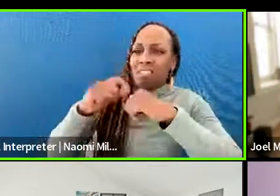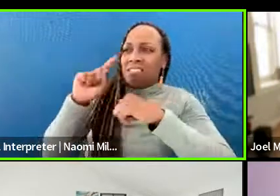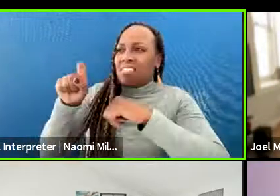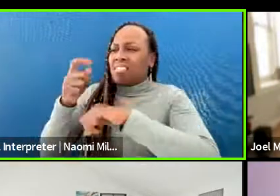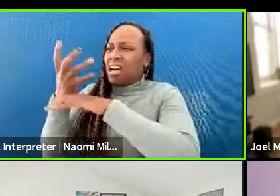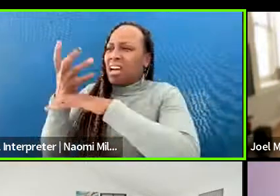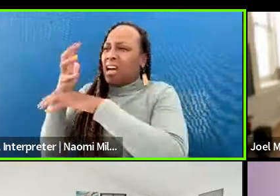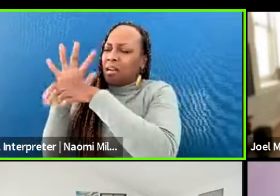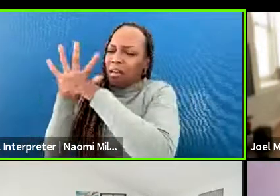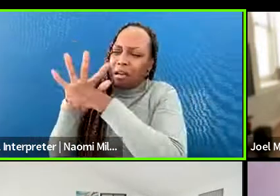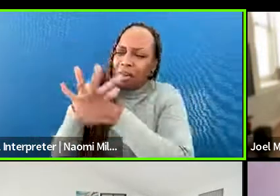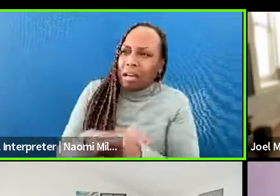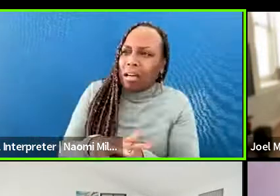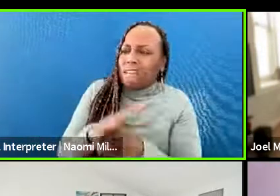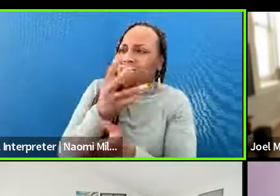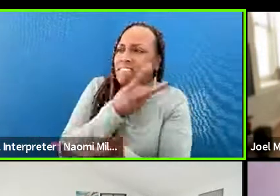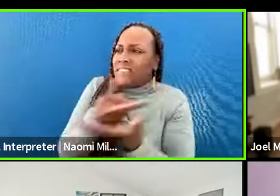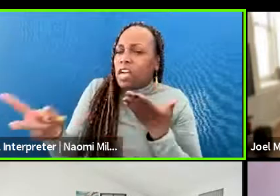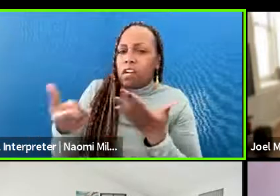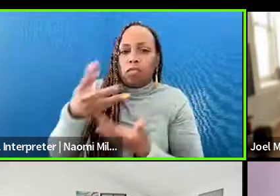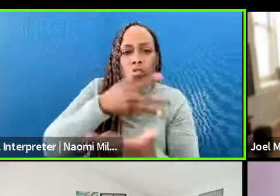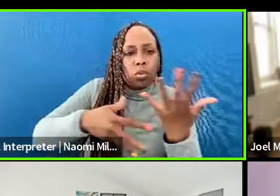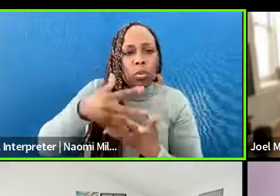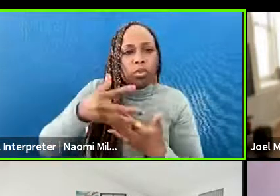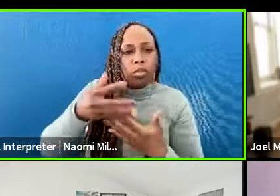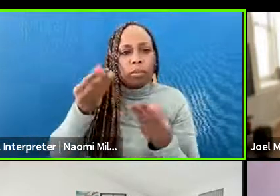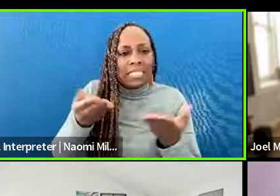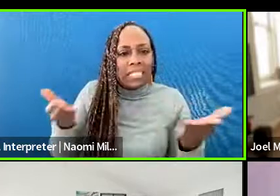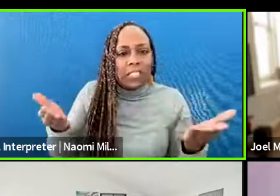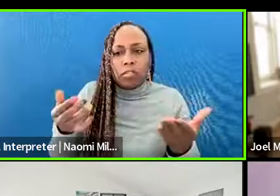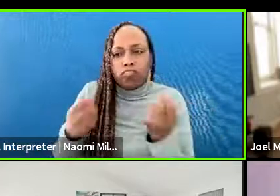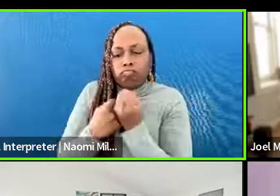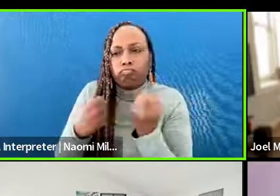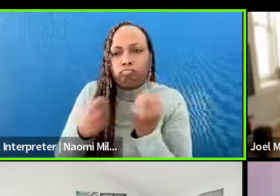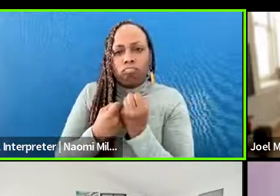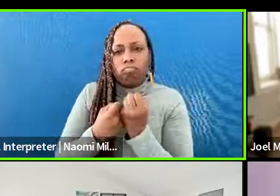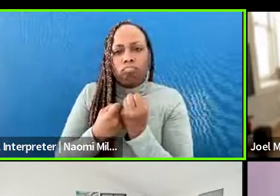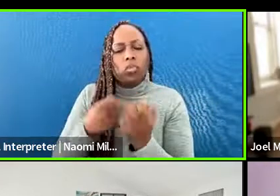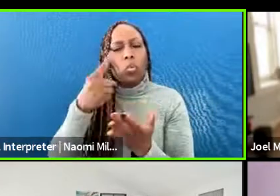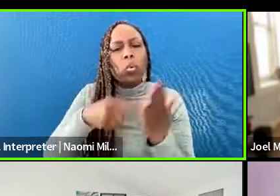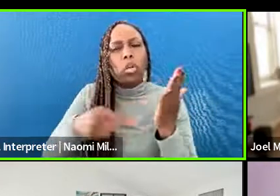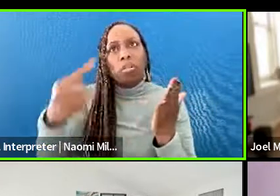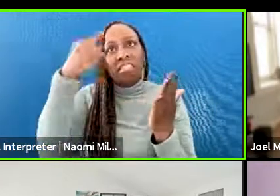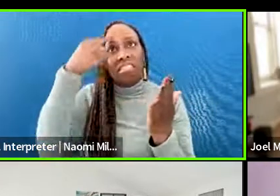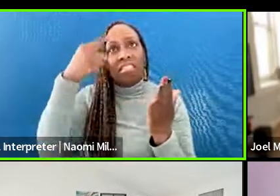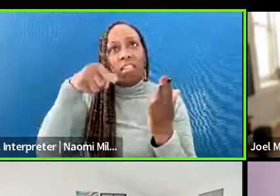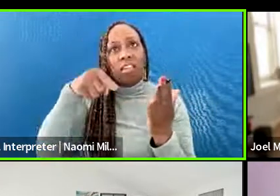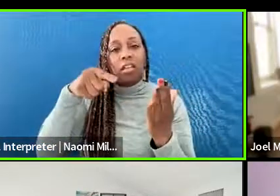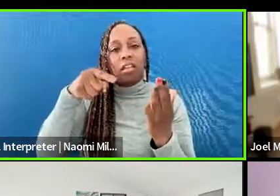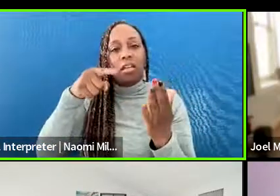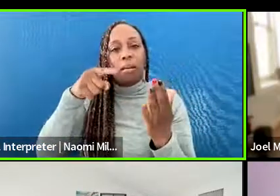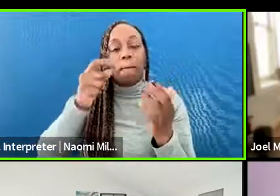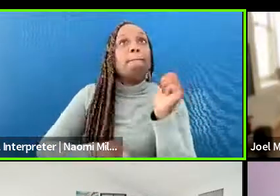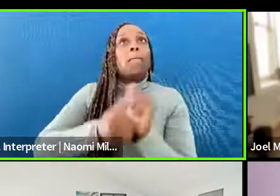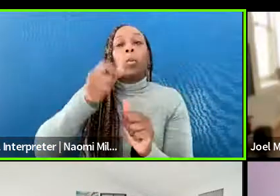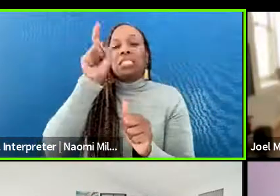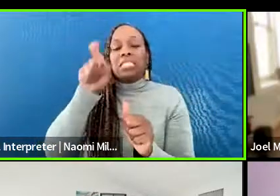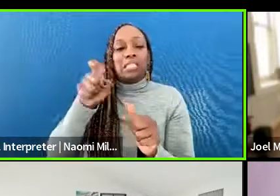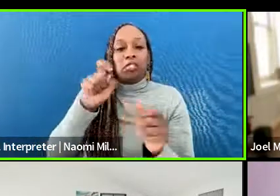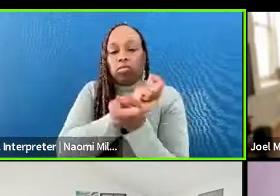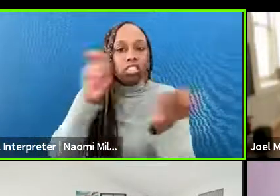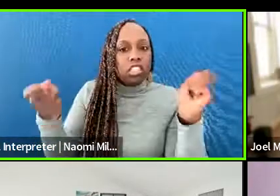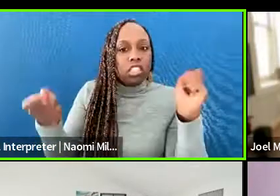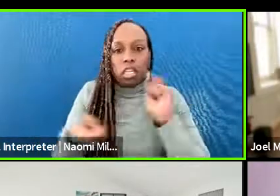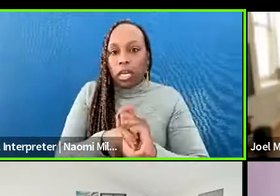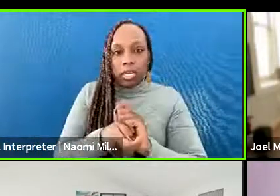failures of social and material support. What do you all think would need to change structurally, or most need to change structurally,